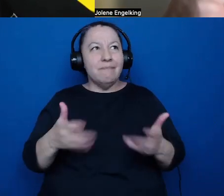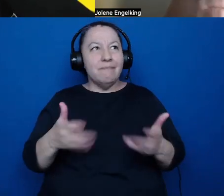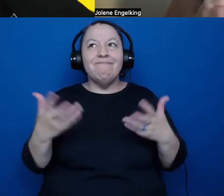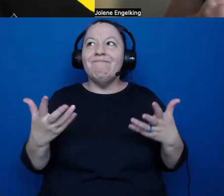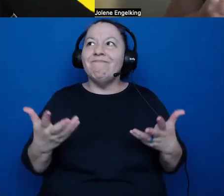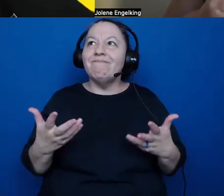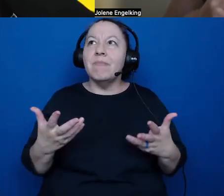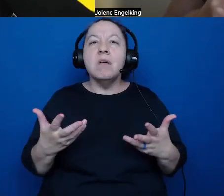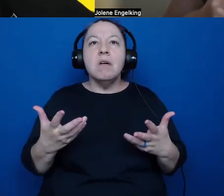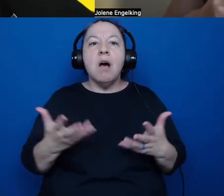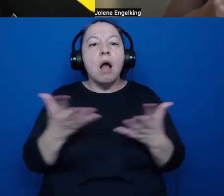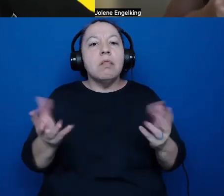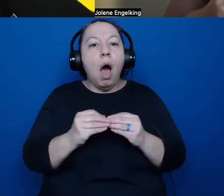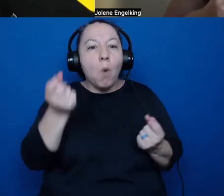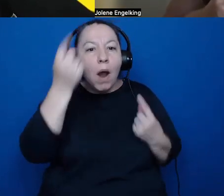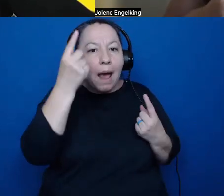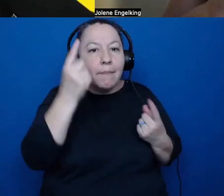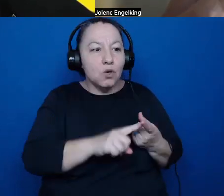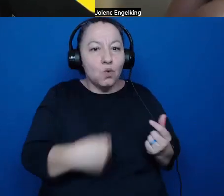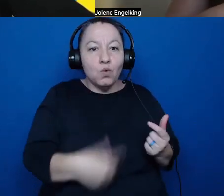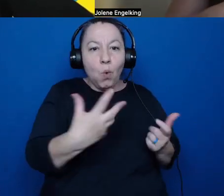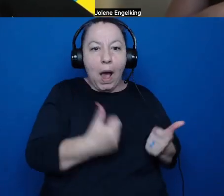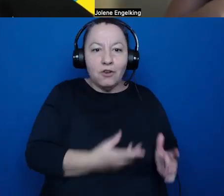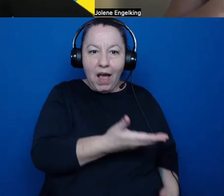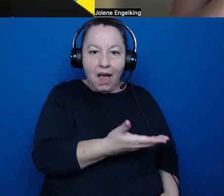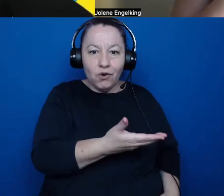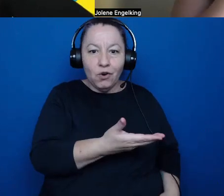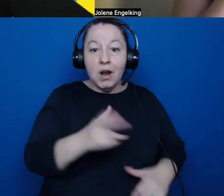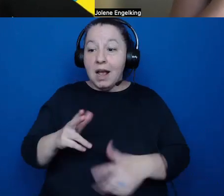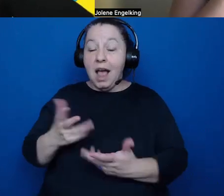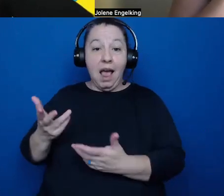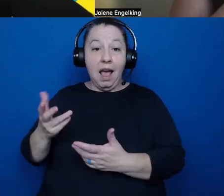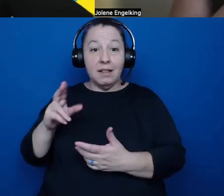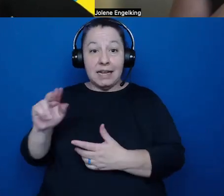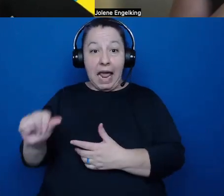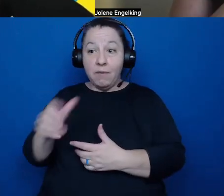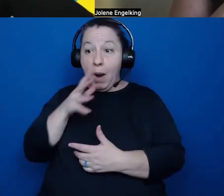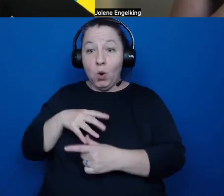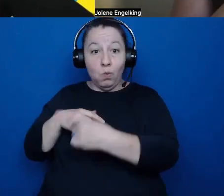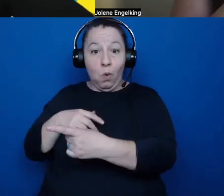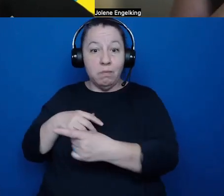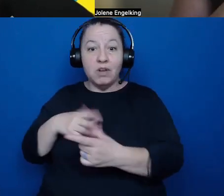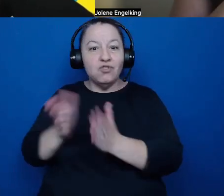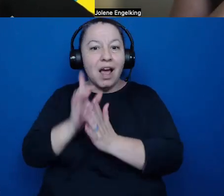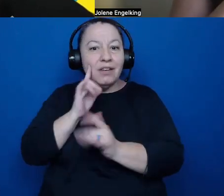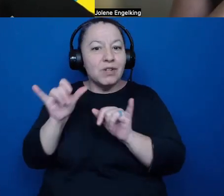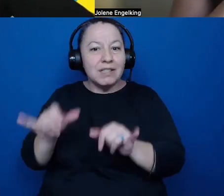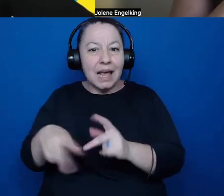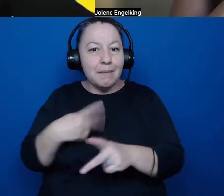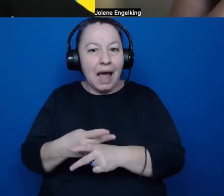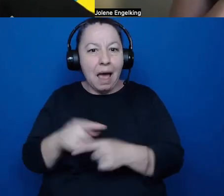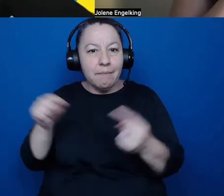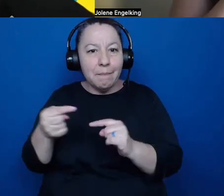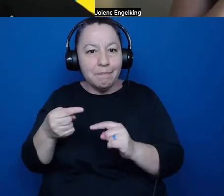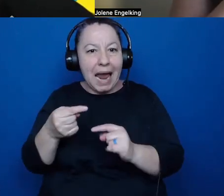a lot more empathy was given towards the white survivor. And so the Native woman, she asked for the same kind of pain pills that the white